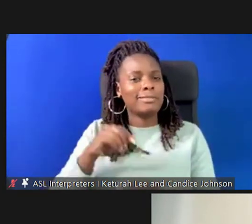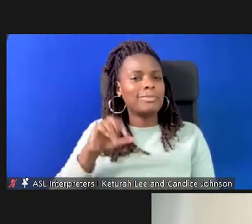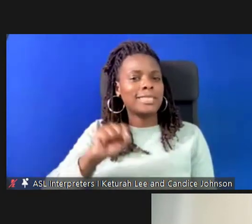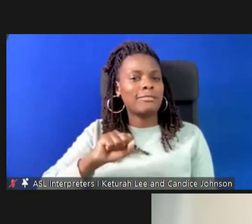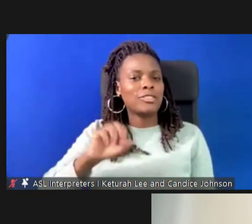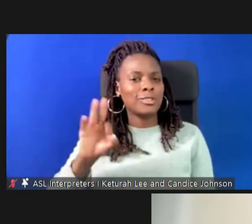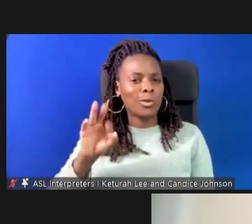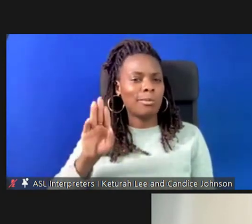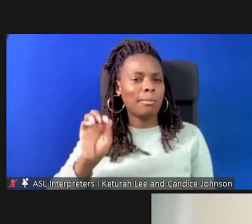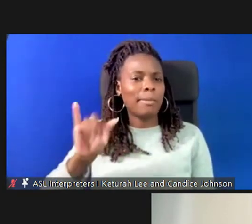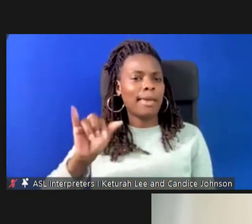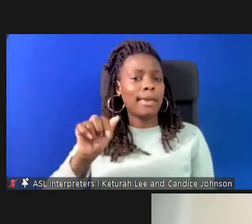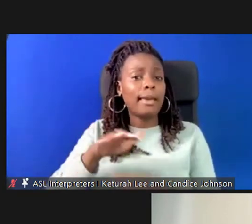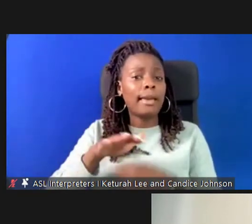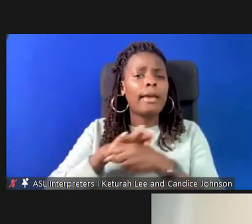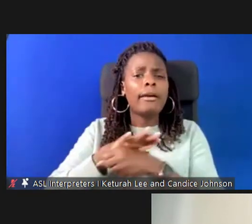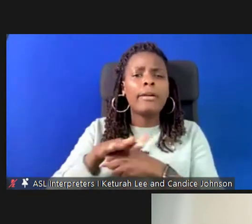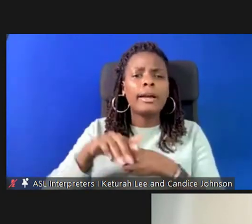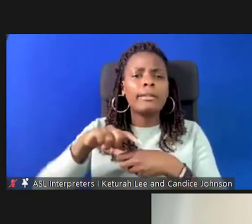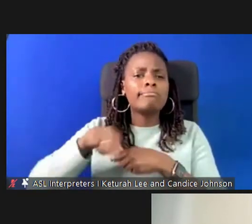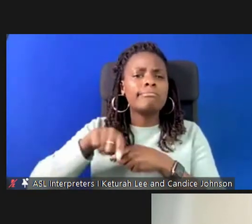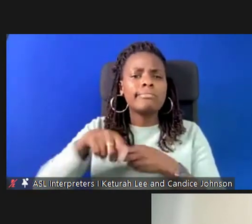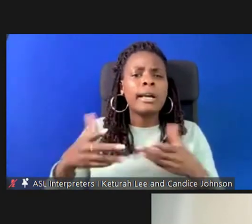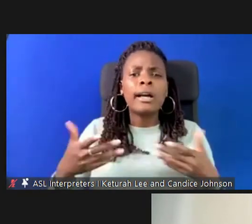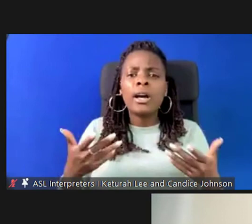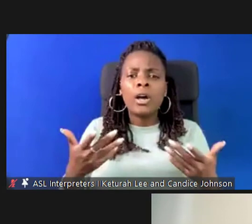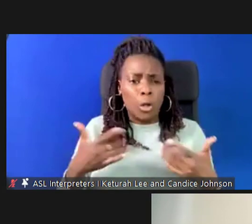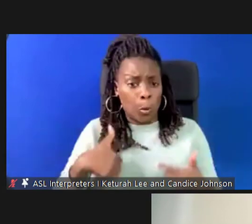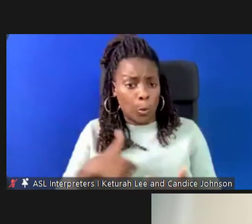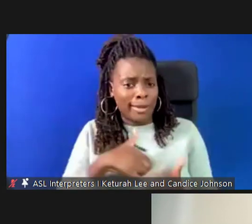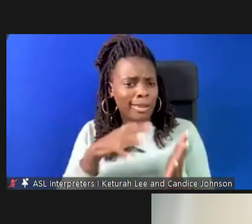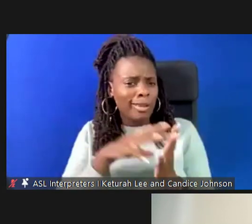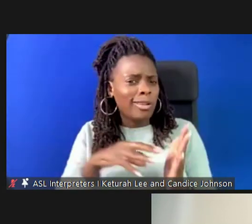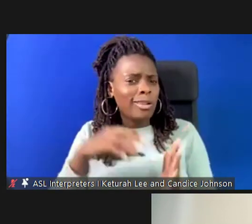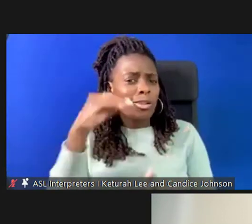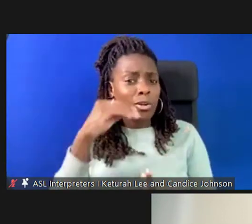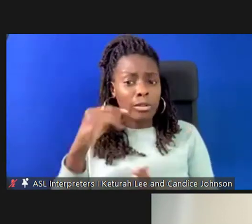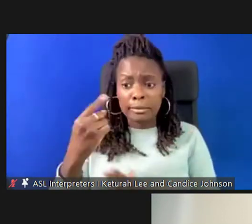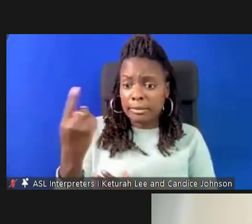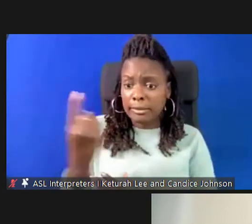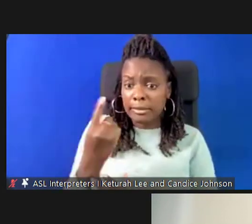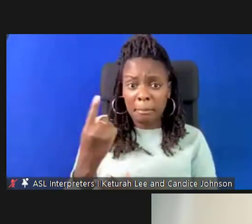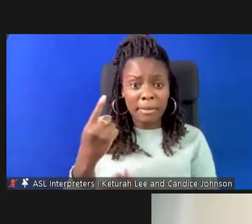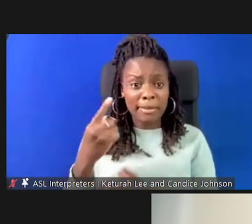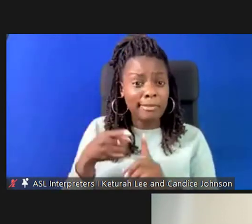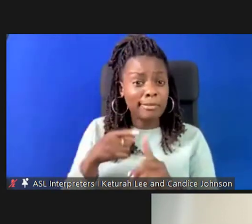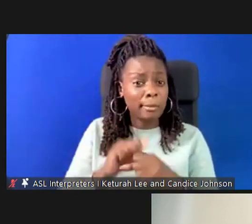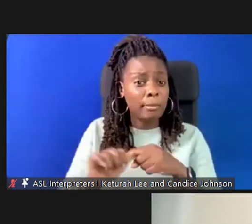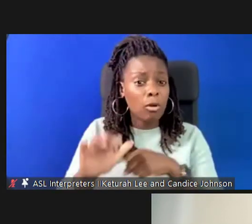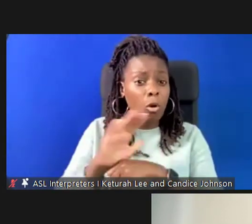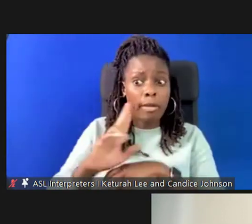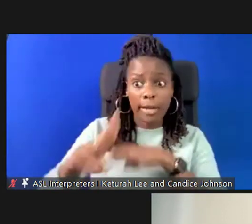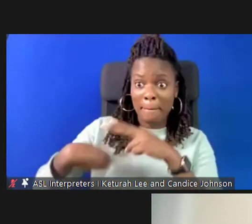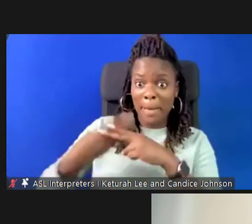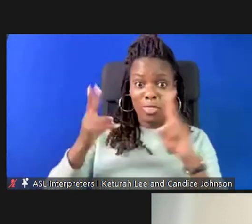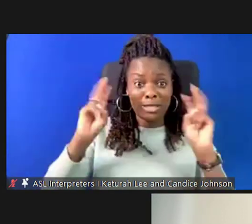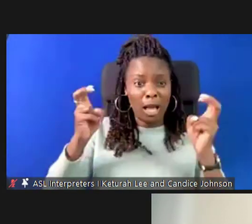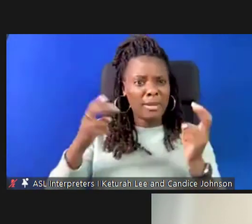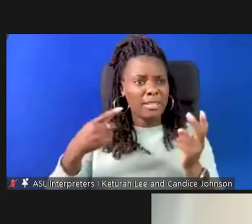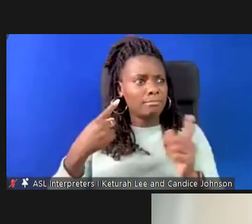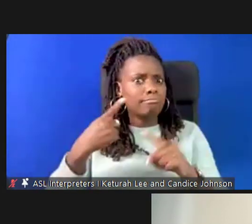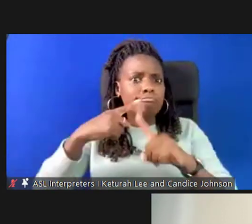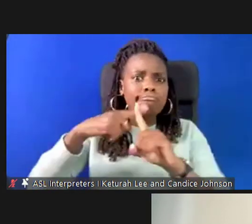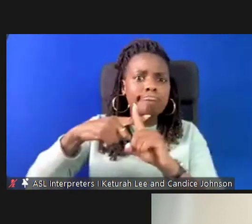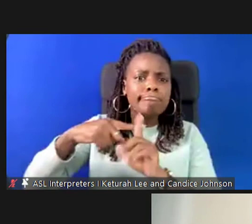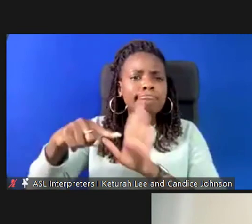reflect on, is there something that we have learned from the pandemic about this topic in a positive way, both the positives and negatives,